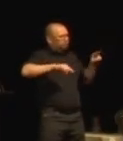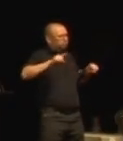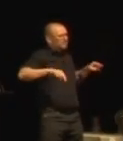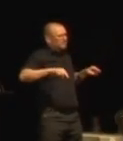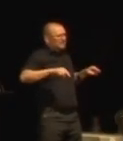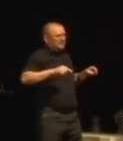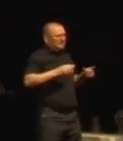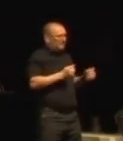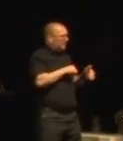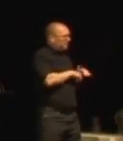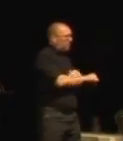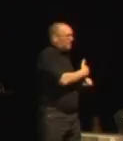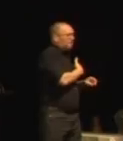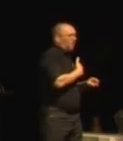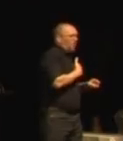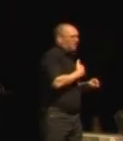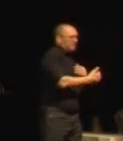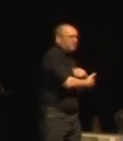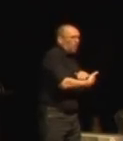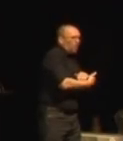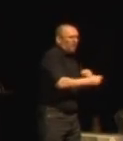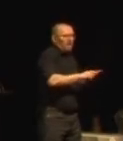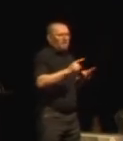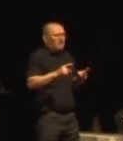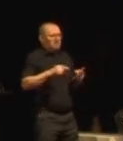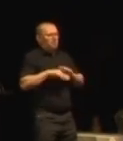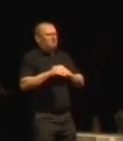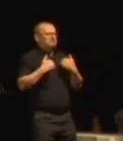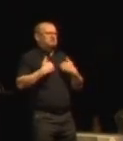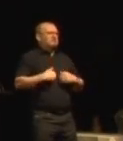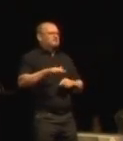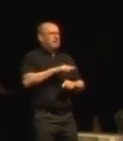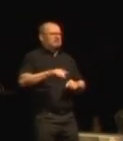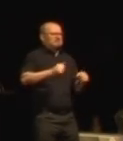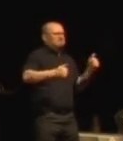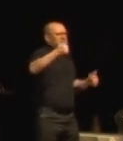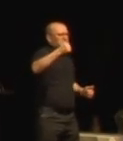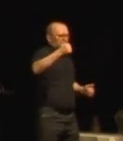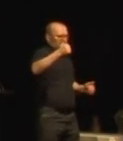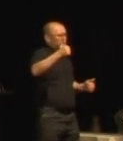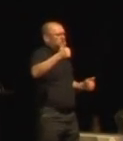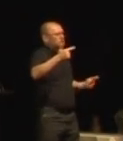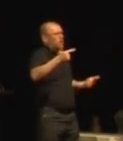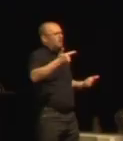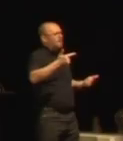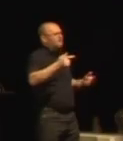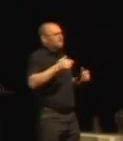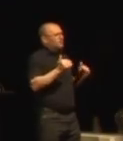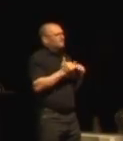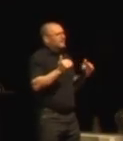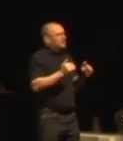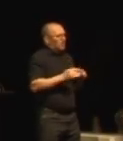field. So last month, Mozilla stopped using meritocracy as a way to describe our governance and leadership